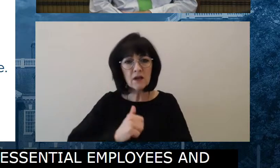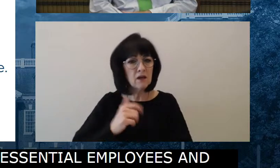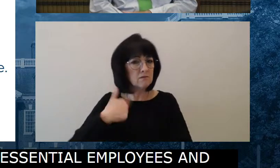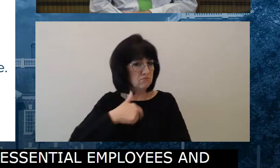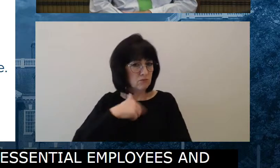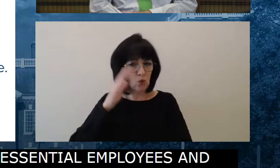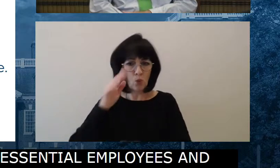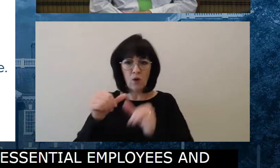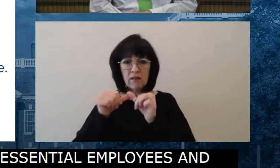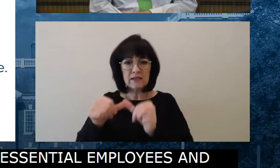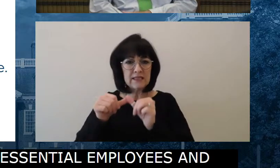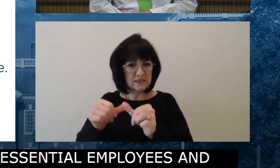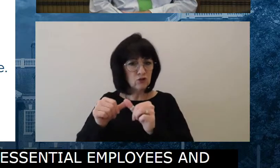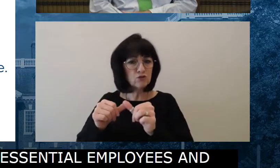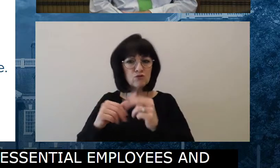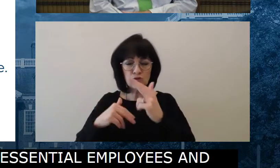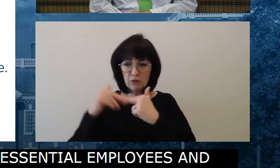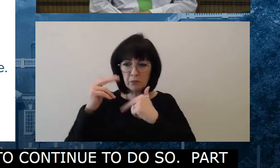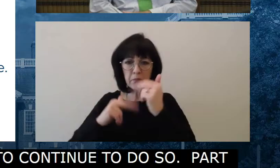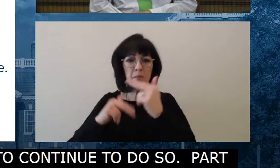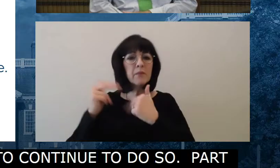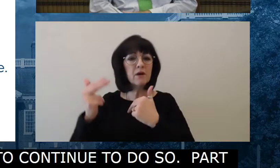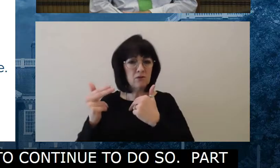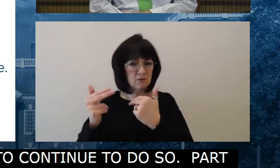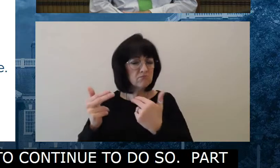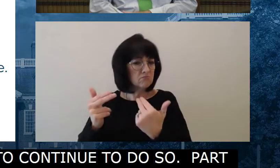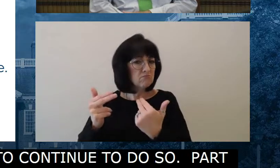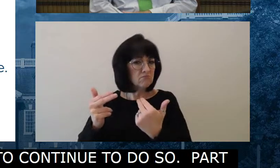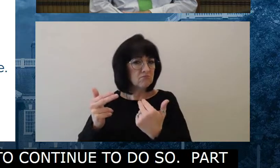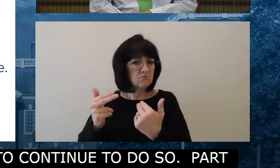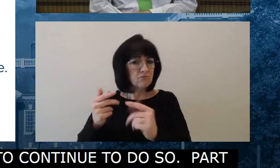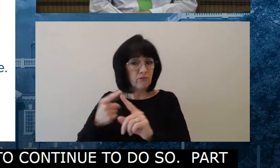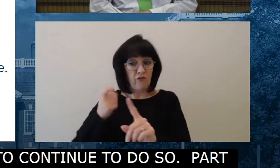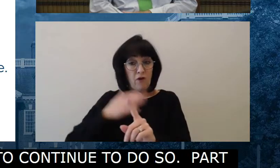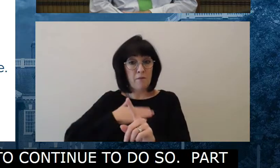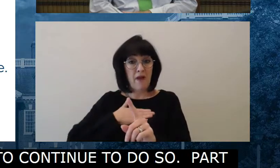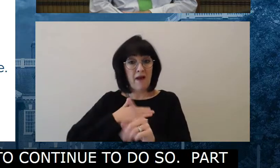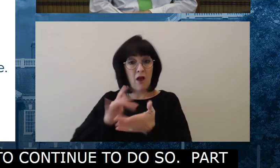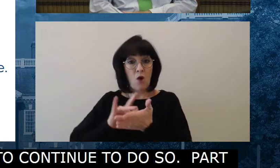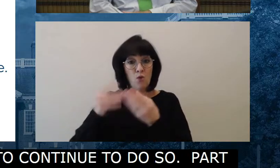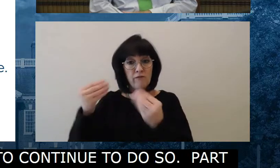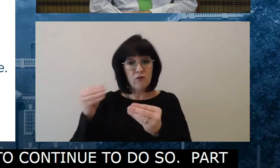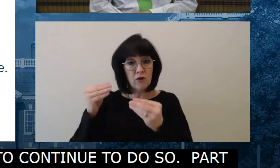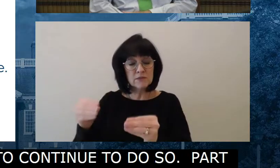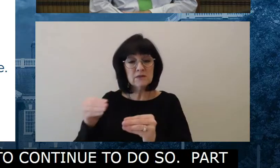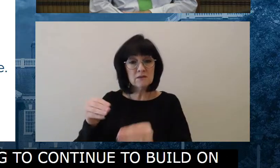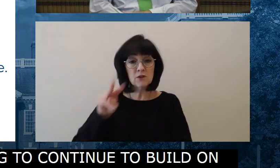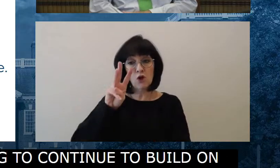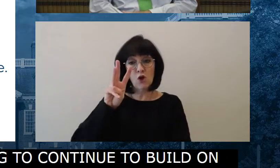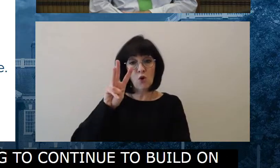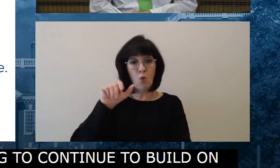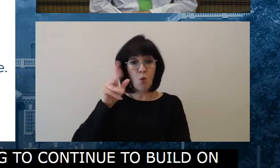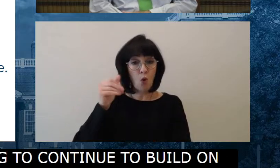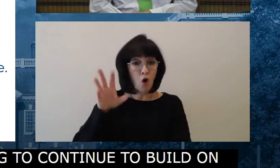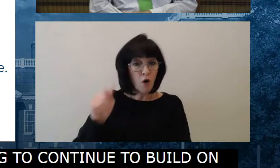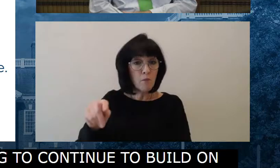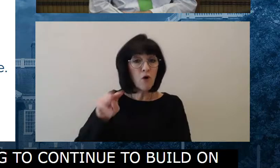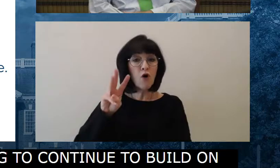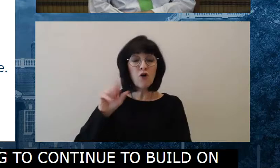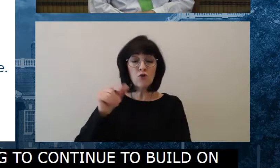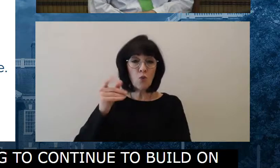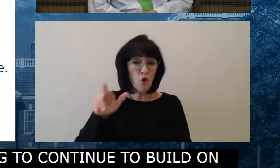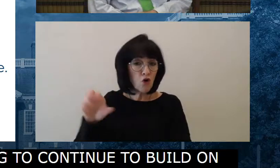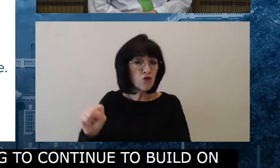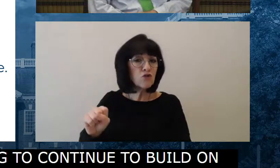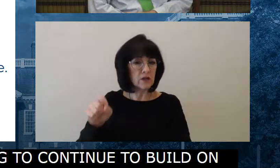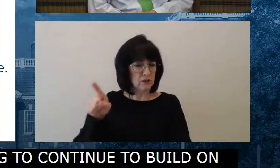message here, we'll continue to build on pharmacies. Walmart has been a good partner, and we expect that can